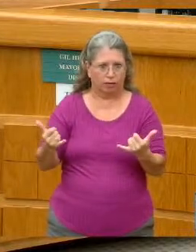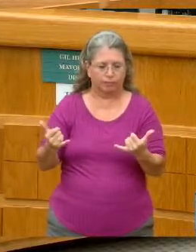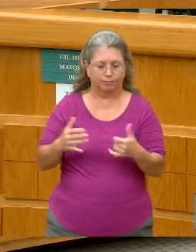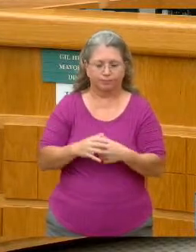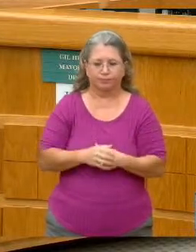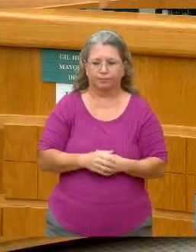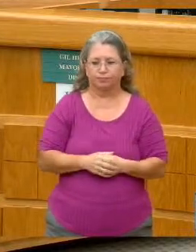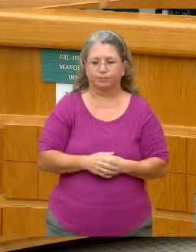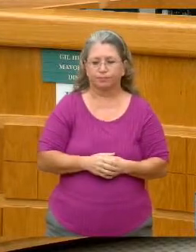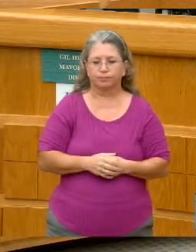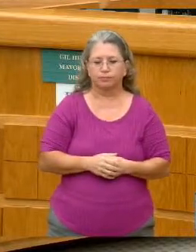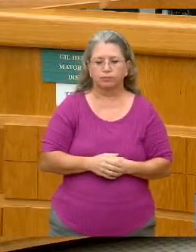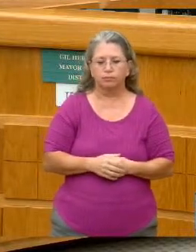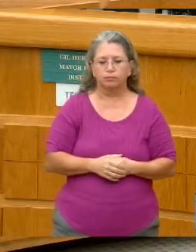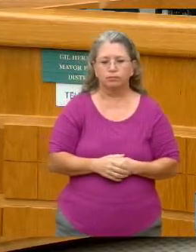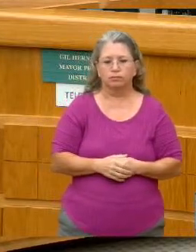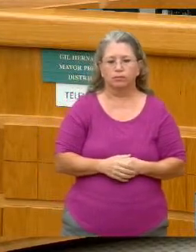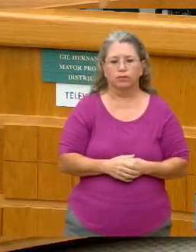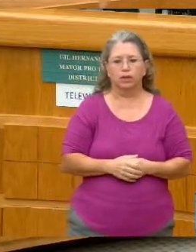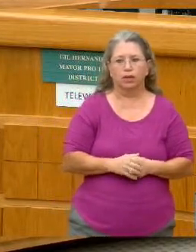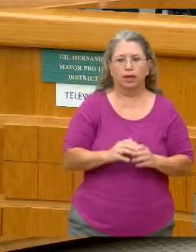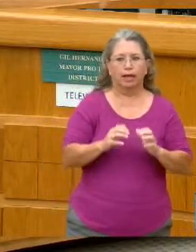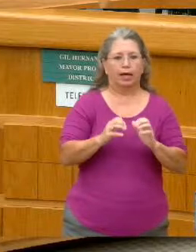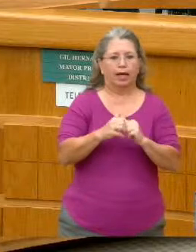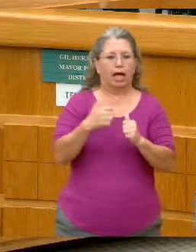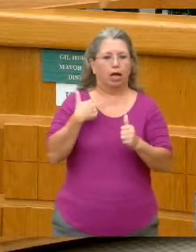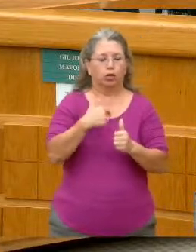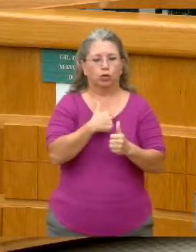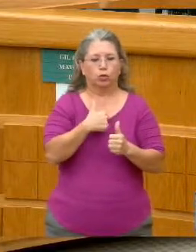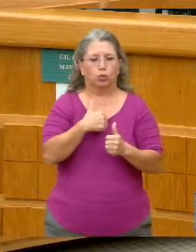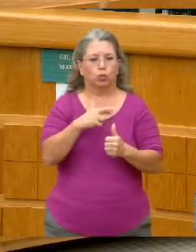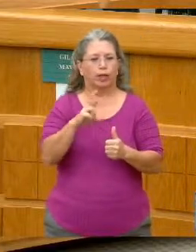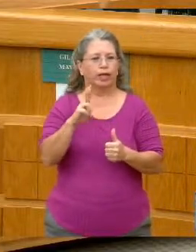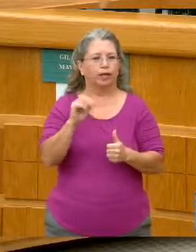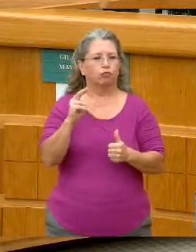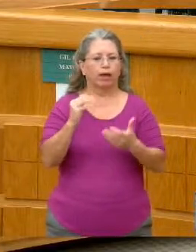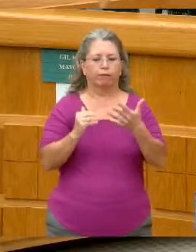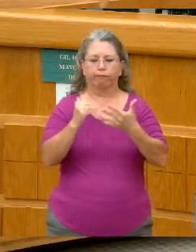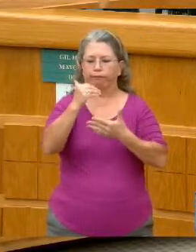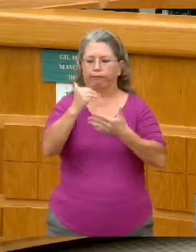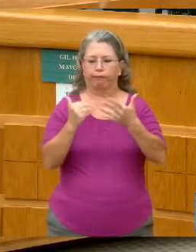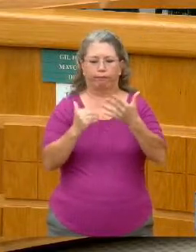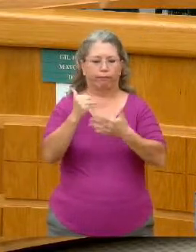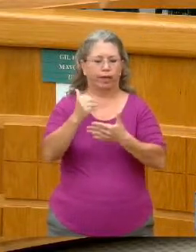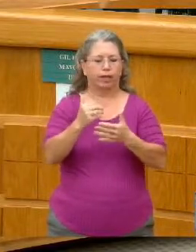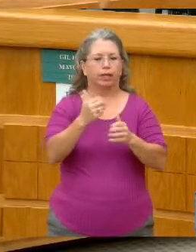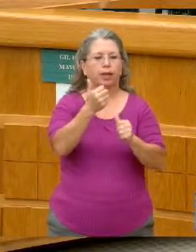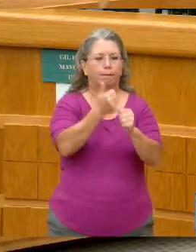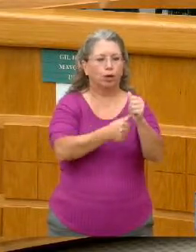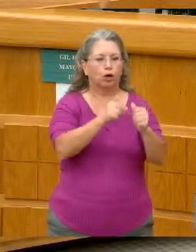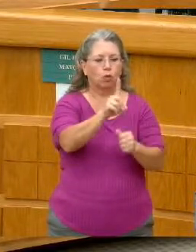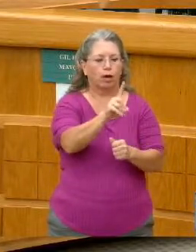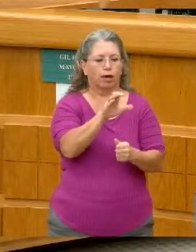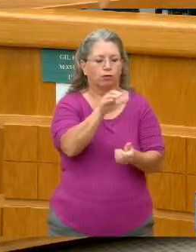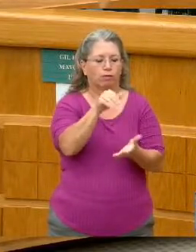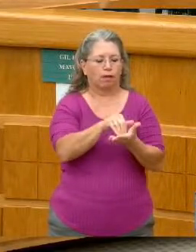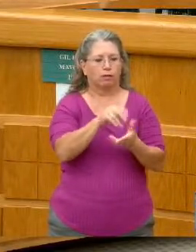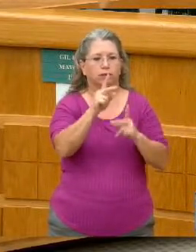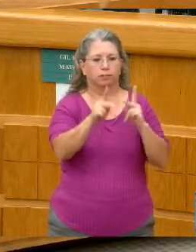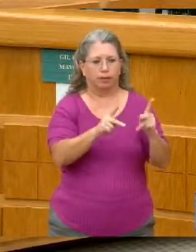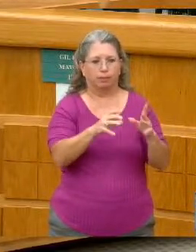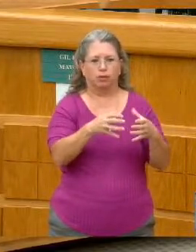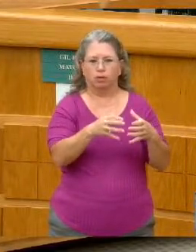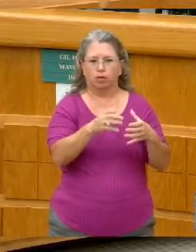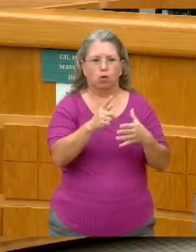How do we rank in terms of numbers of cases per day, per capita, which means per 100,000 people?